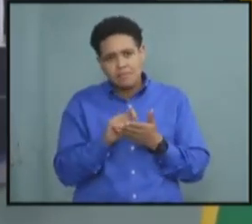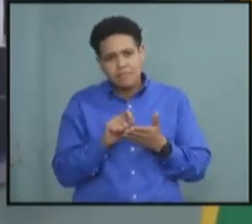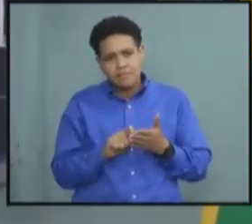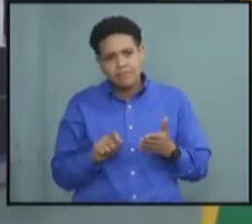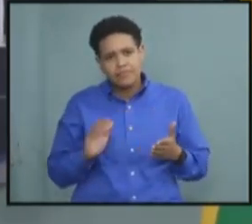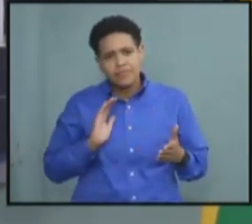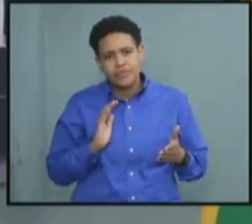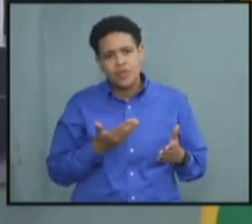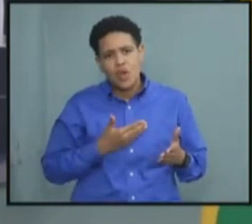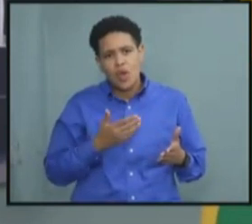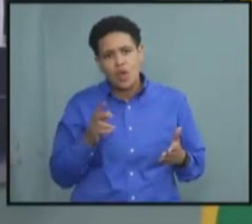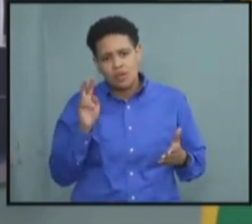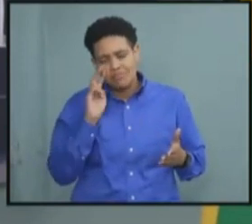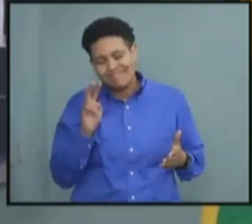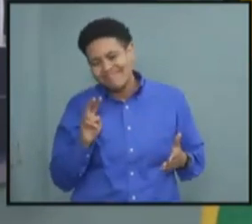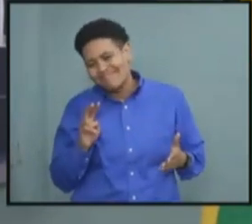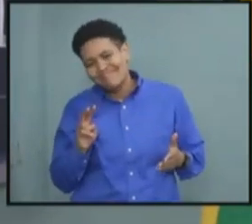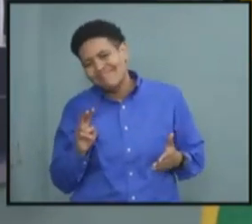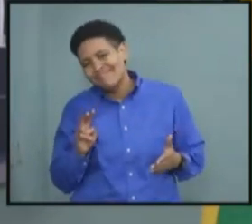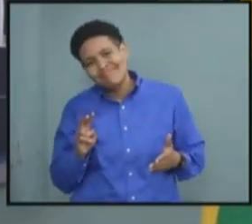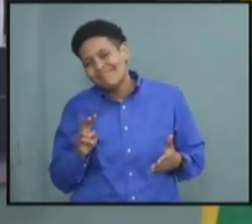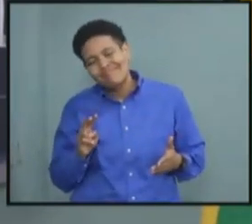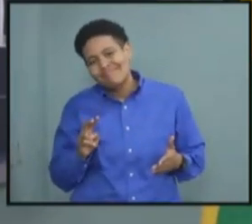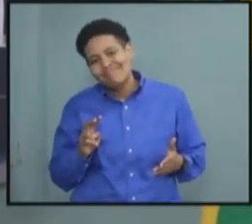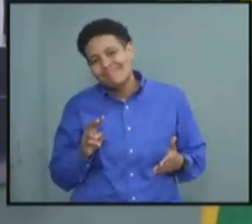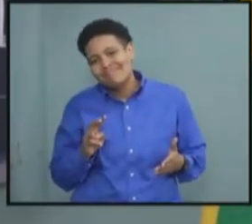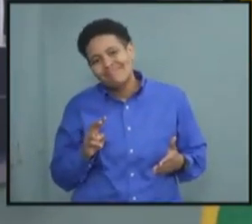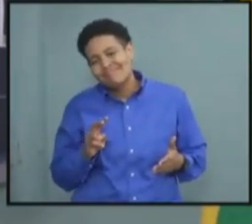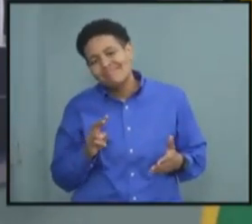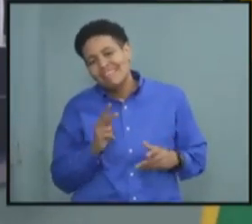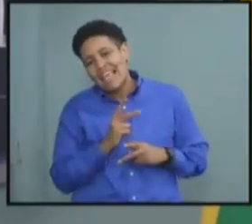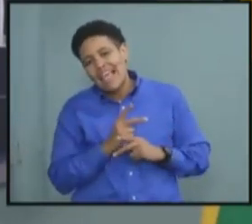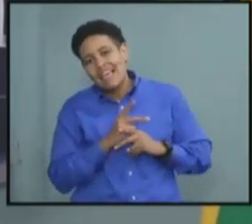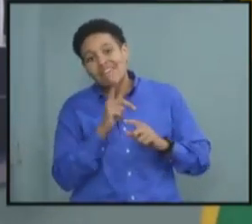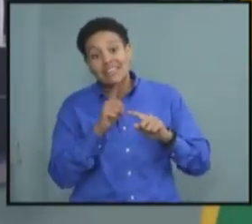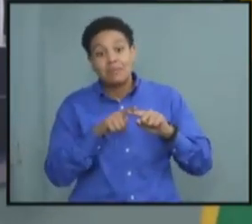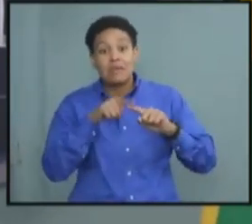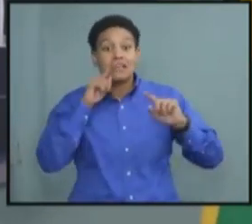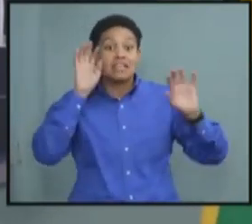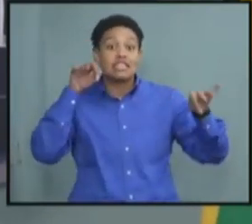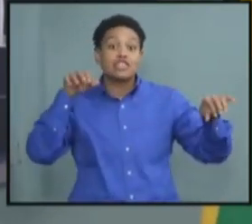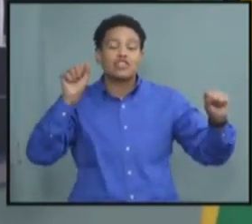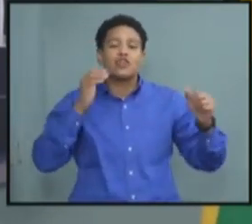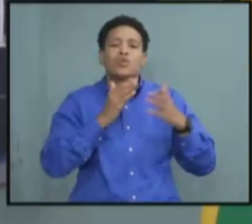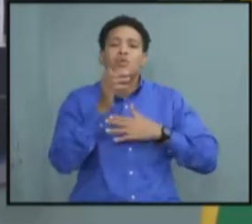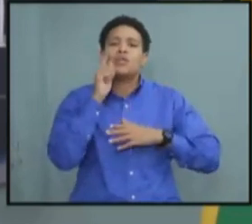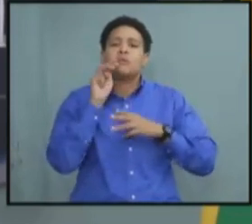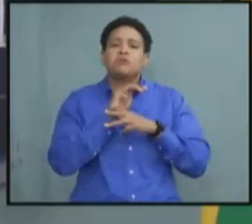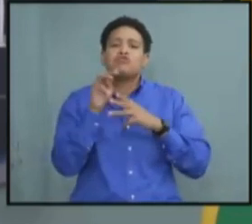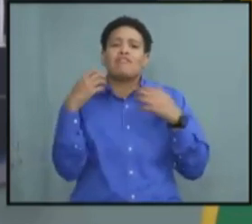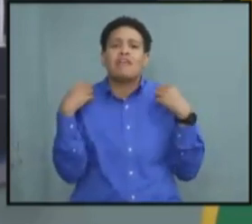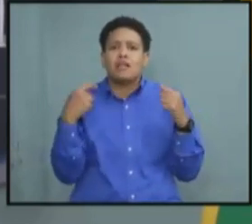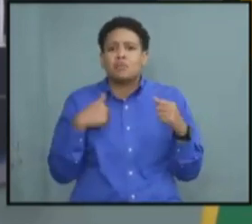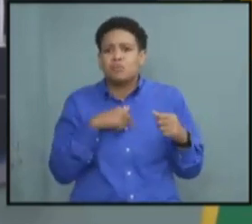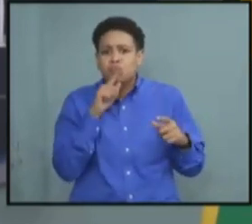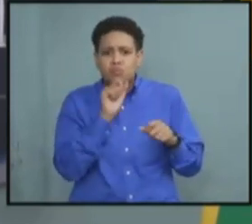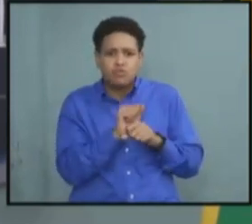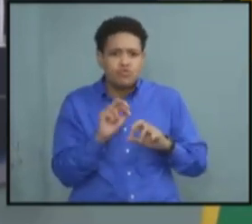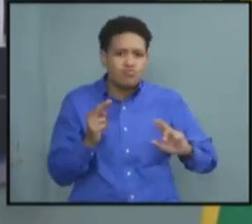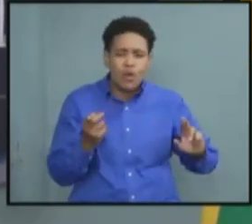and our reservations about that, pending, of course, the decision by the Ministry of Health as to whether we were ready for it,